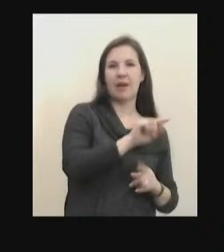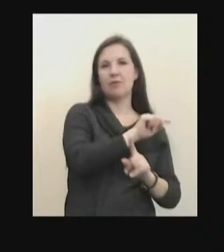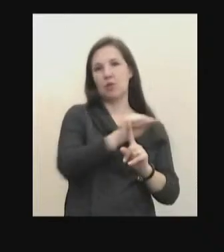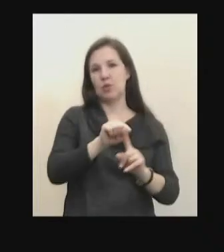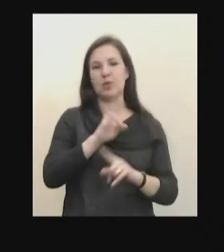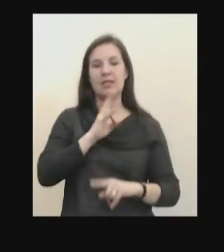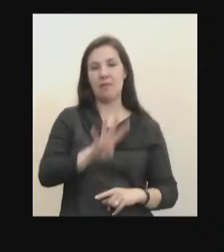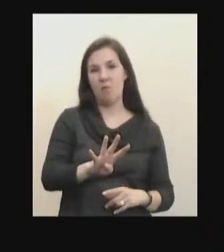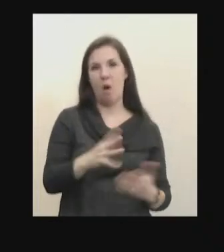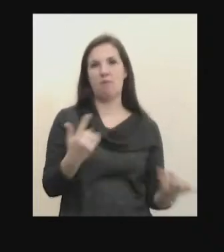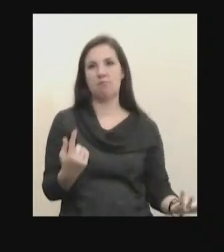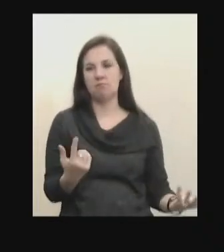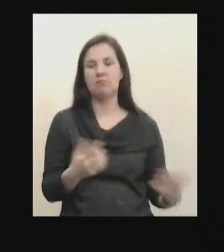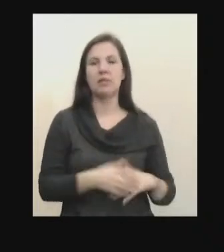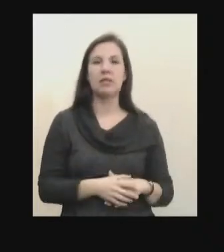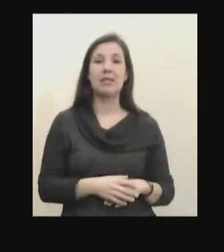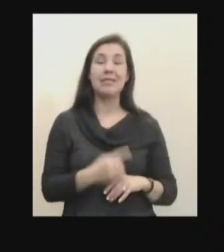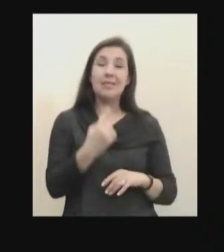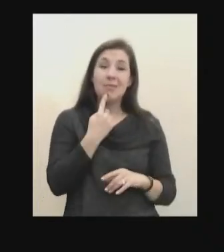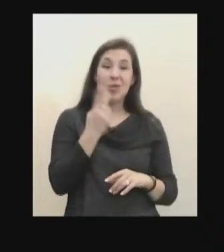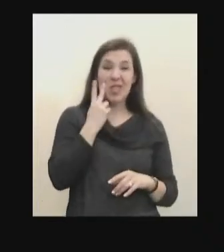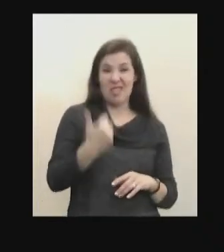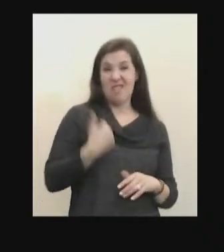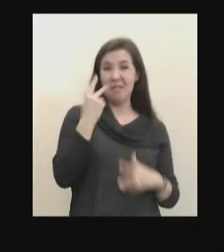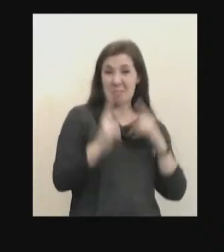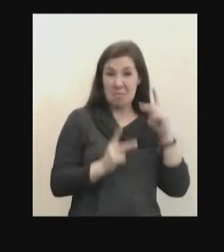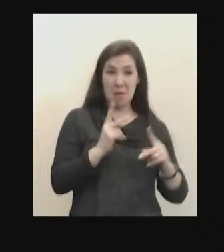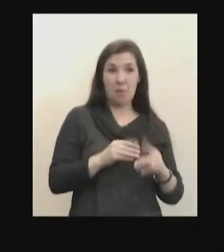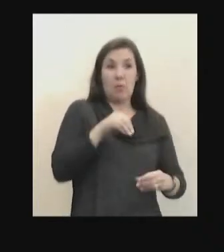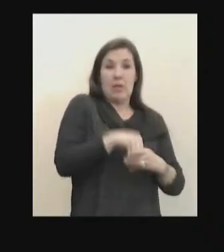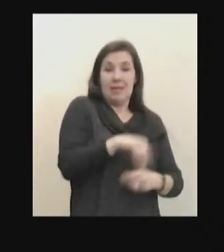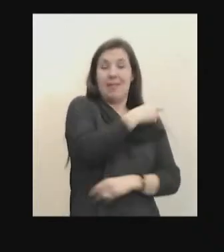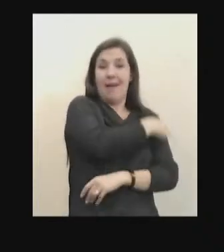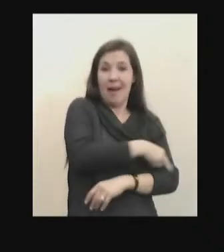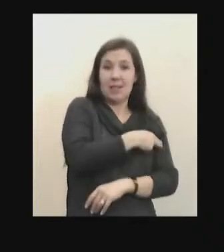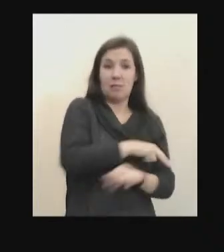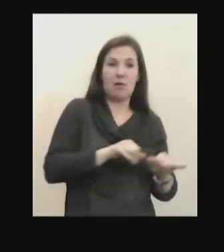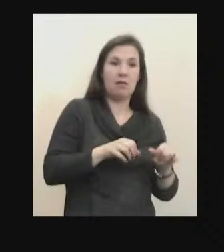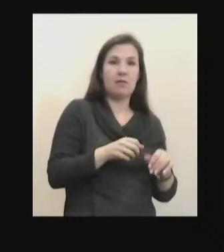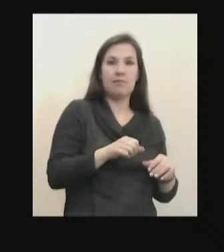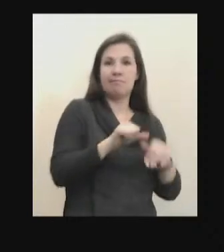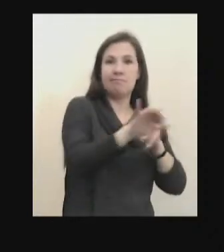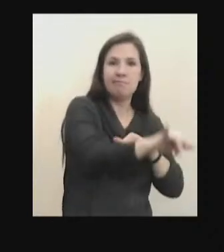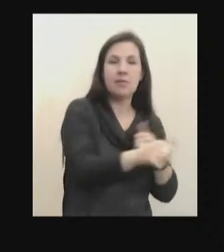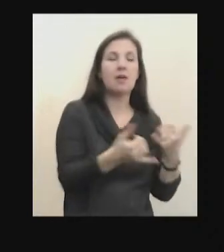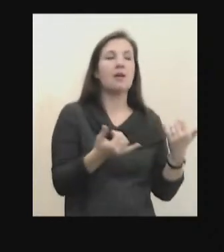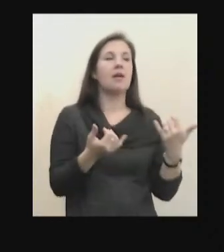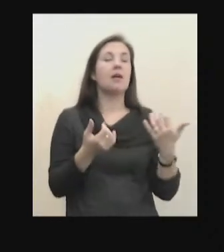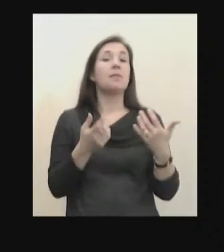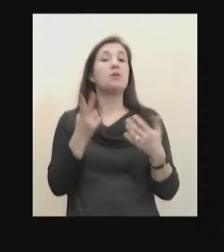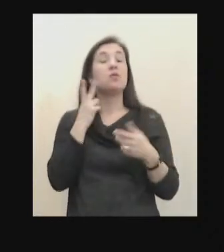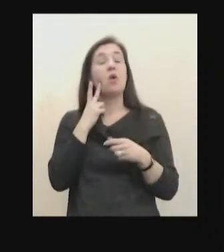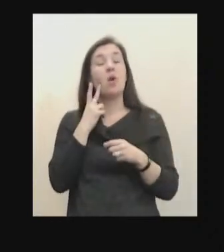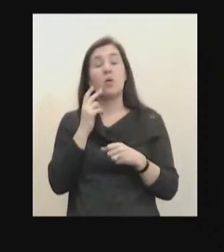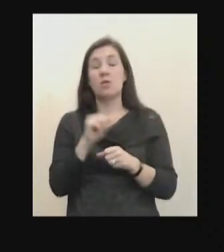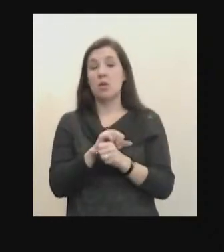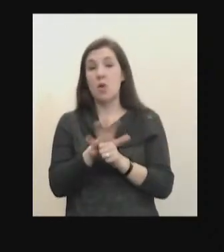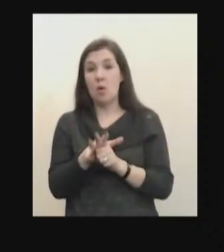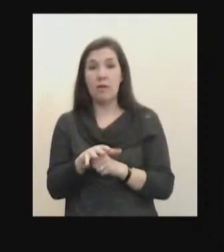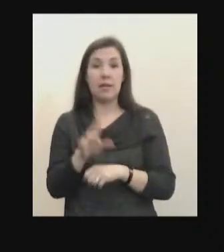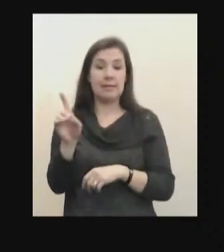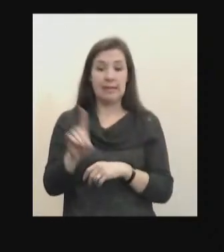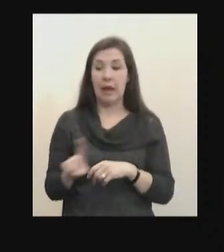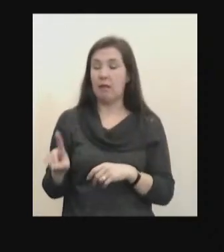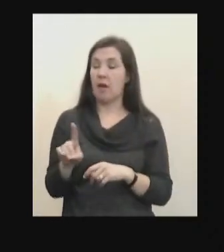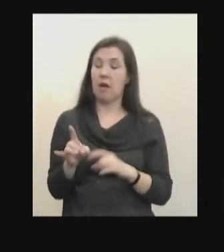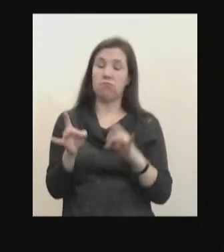Disappointing to see that there are young people hospitalized, but we know COVID in the Delta variant is very strong, and it's having a significant